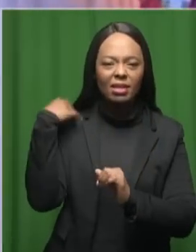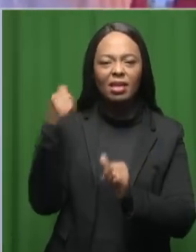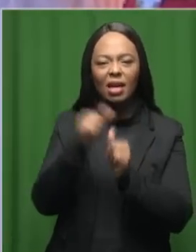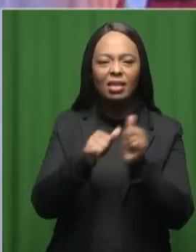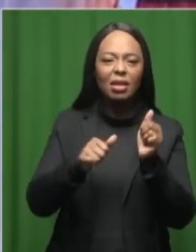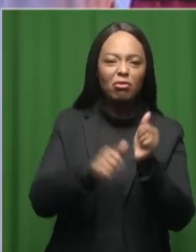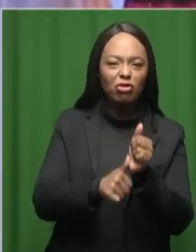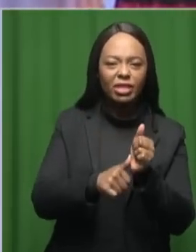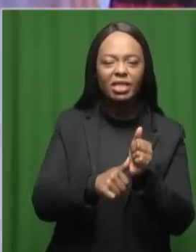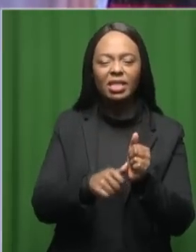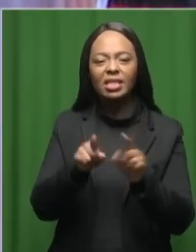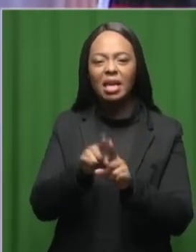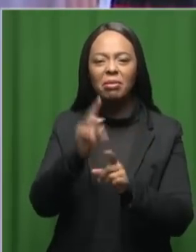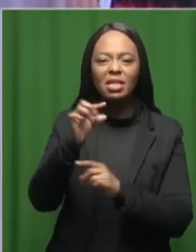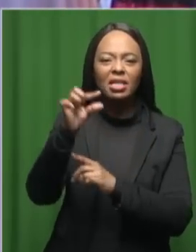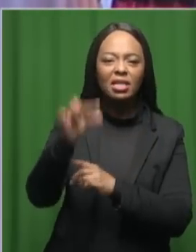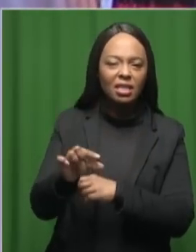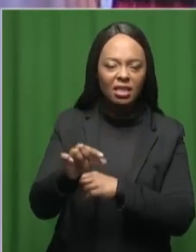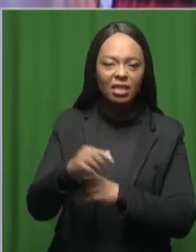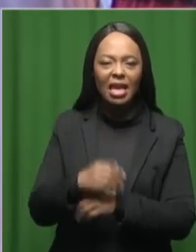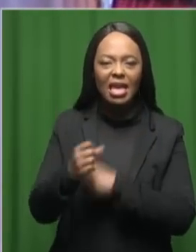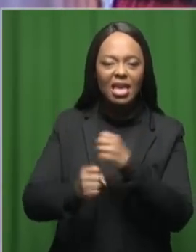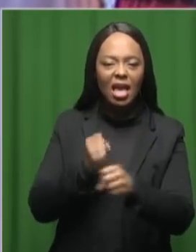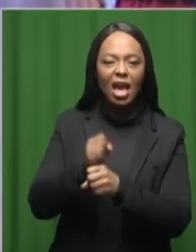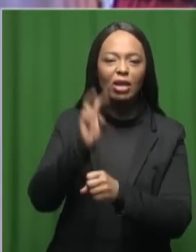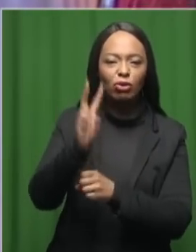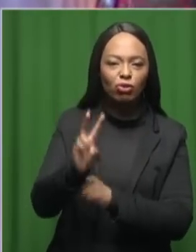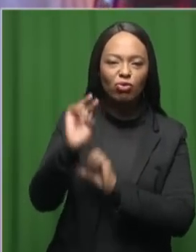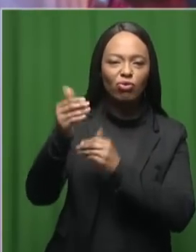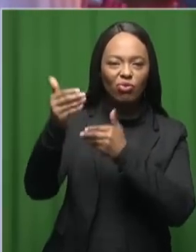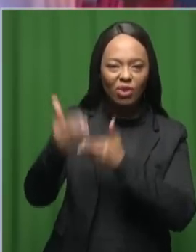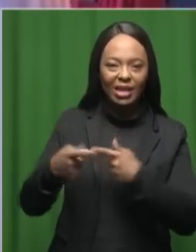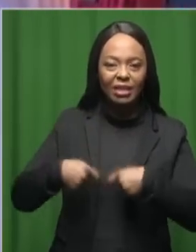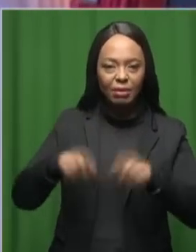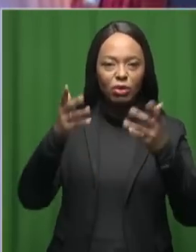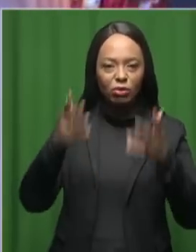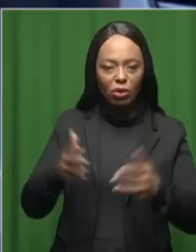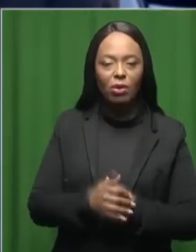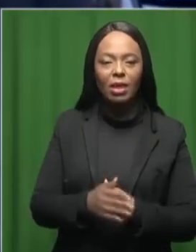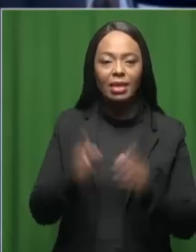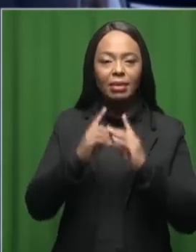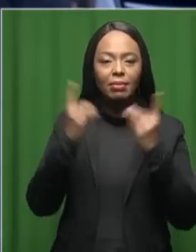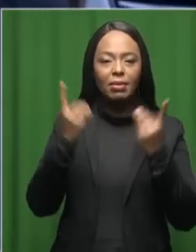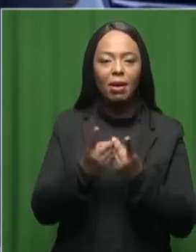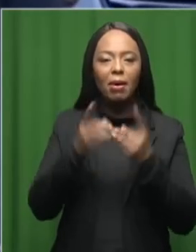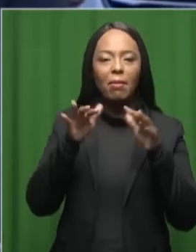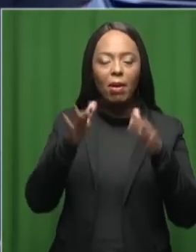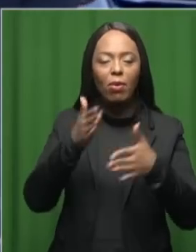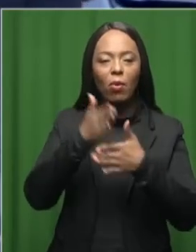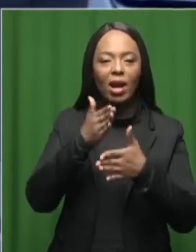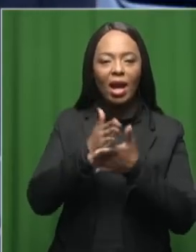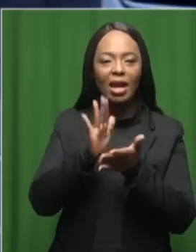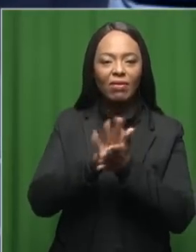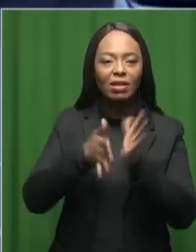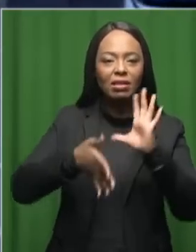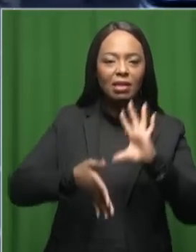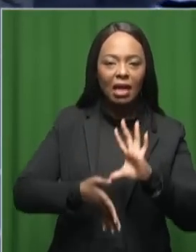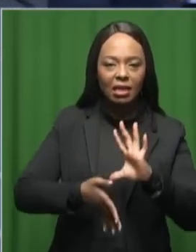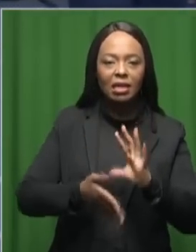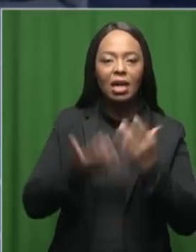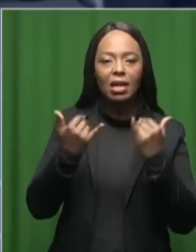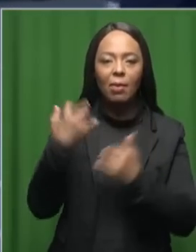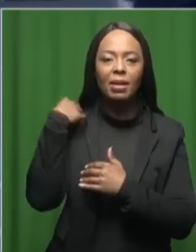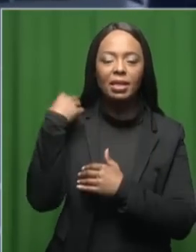and DGs over a period of 2 years. Meanwhile, the Department of Public Works and Infrastructure Minister, Sihle Zikalala, is demanding